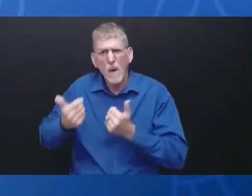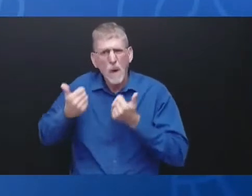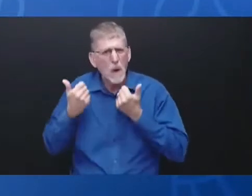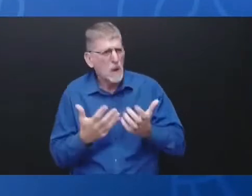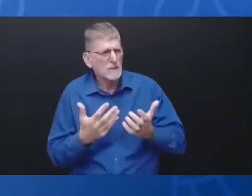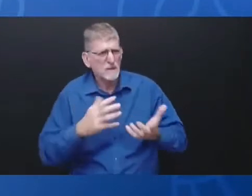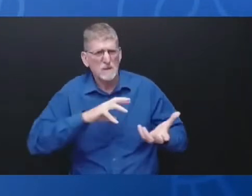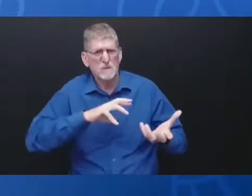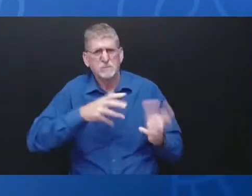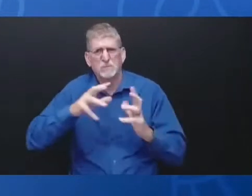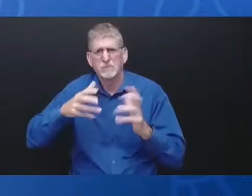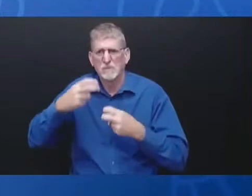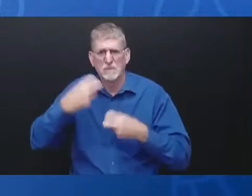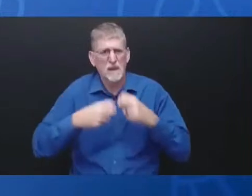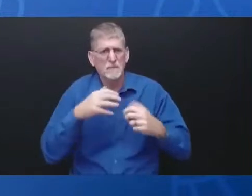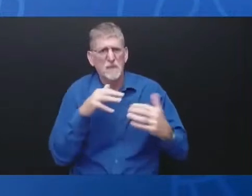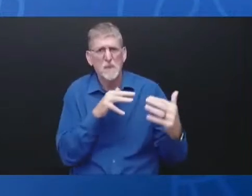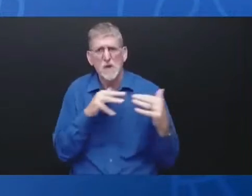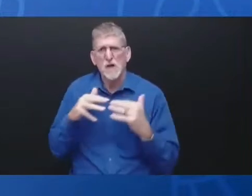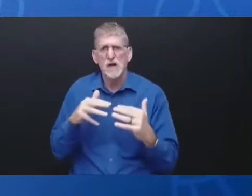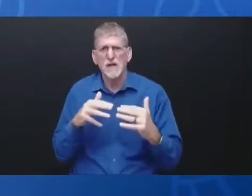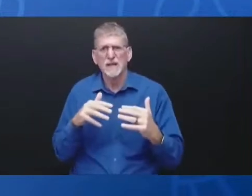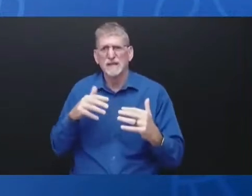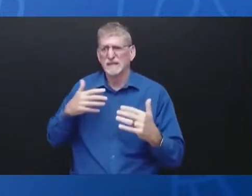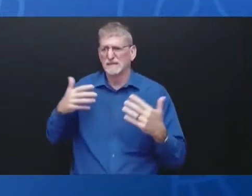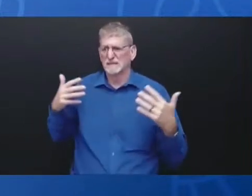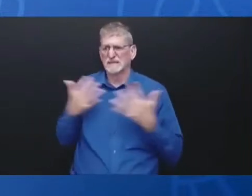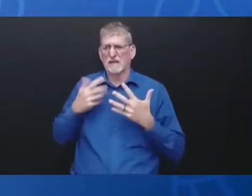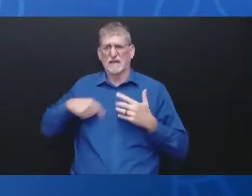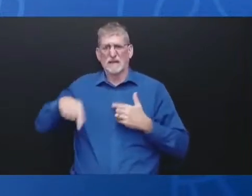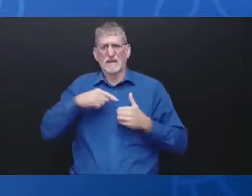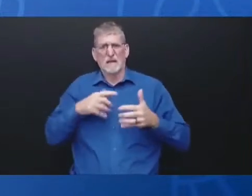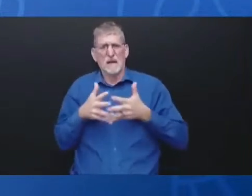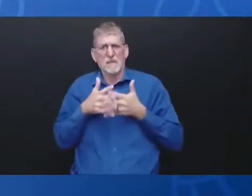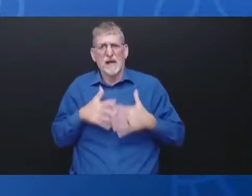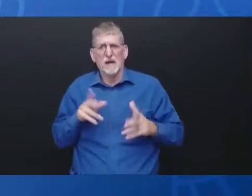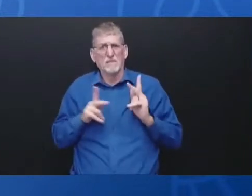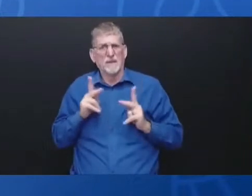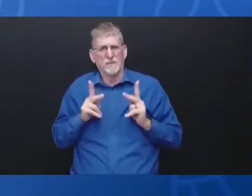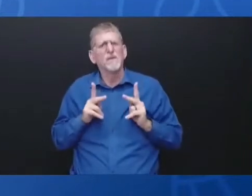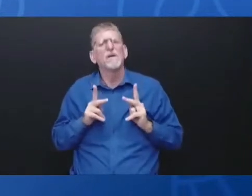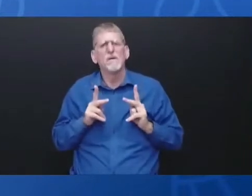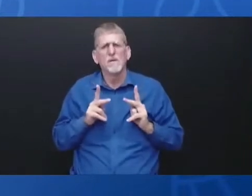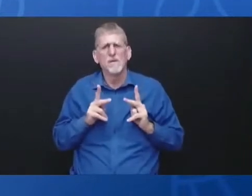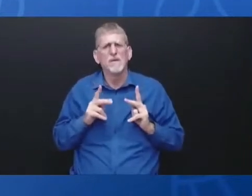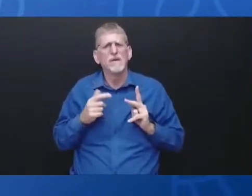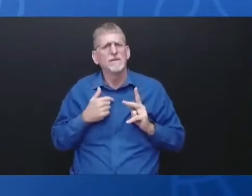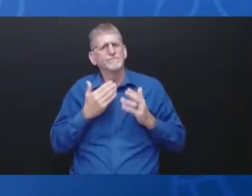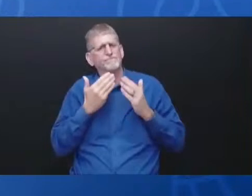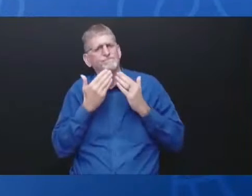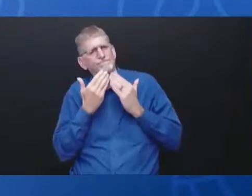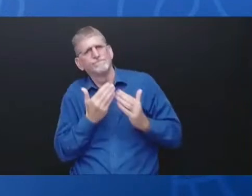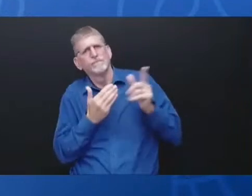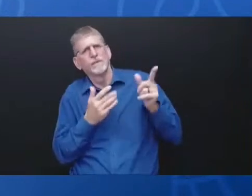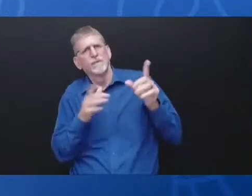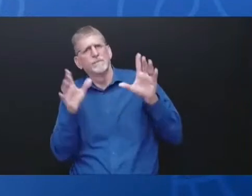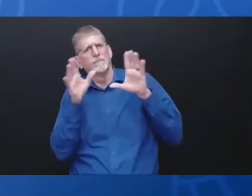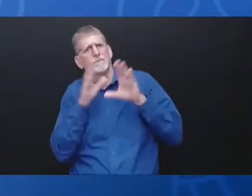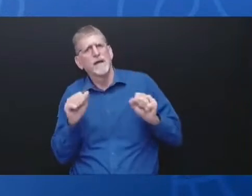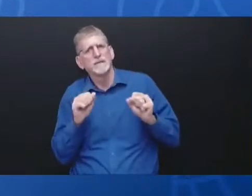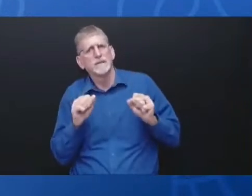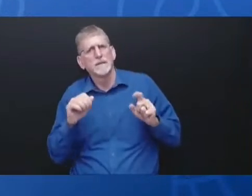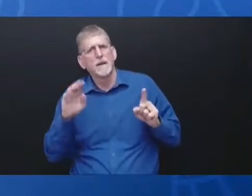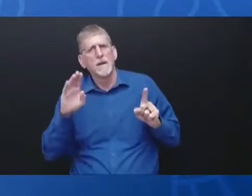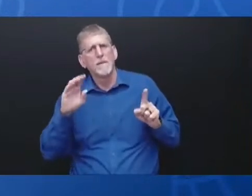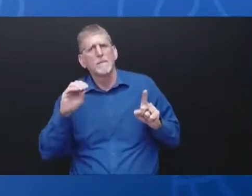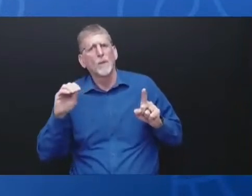We express our sincere gratitude to President Bukele of El Salvador for playing a pivotal role in this